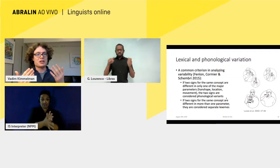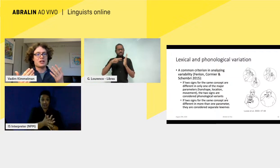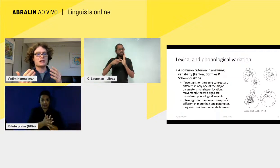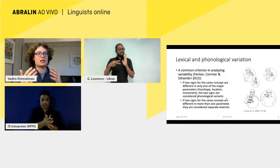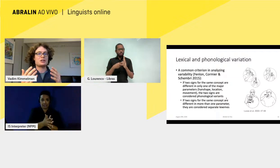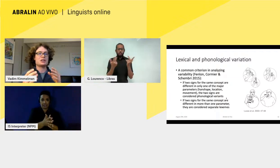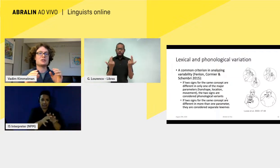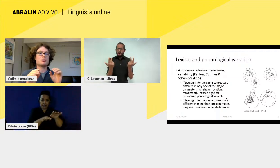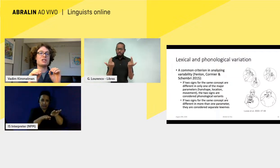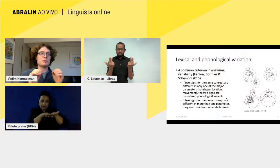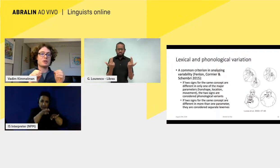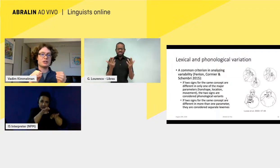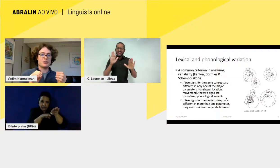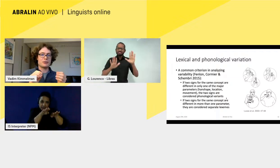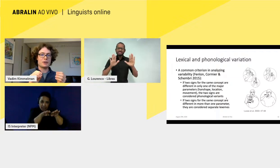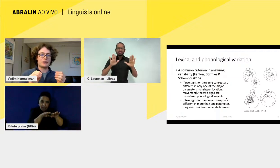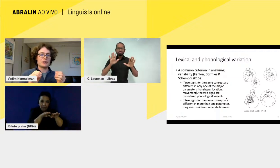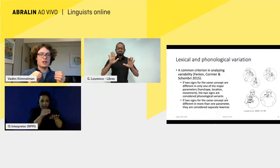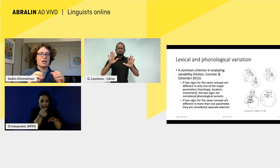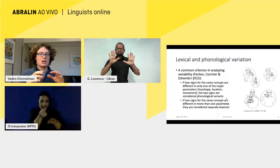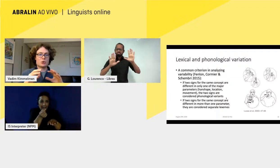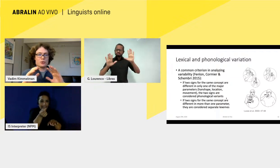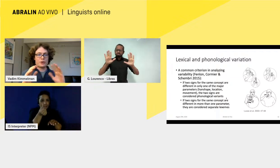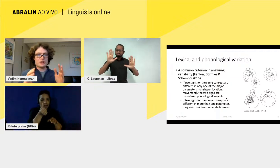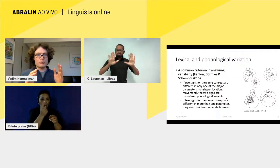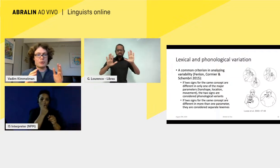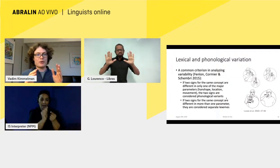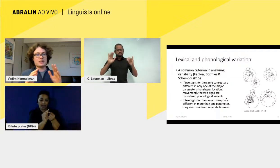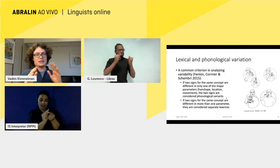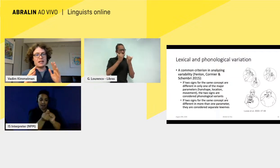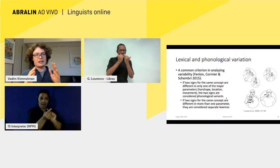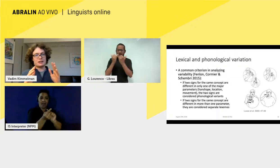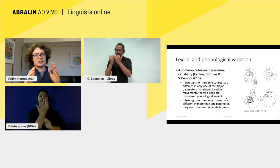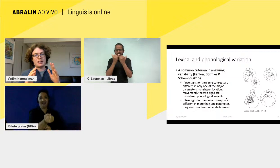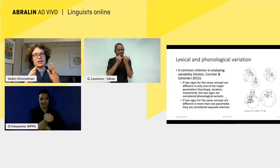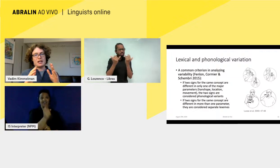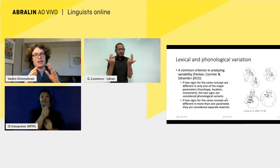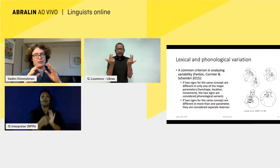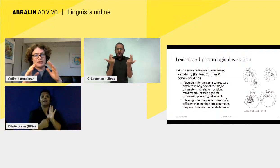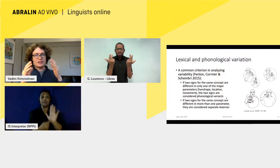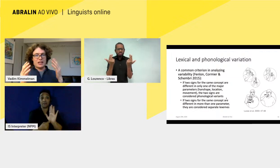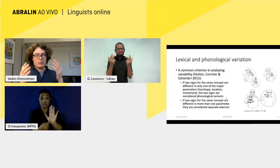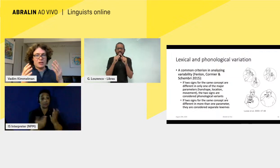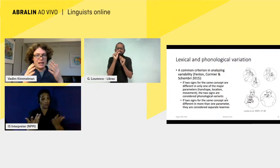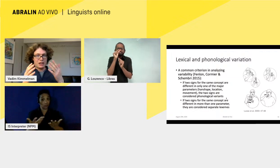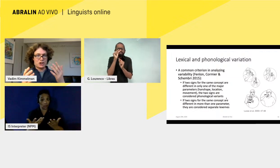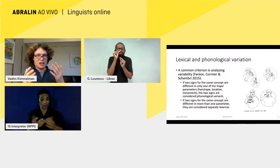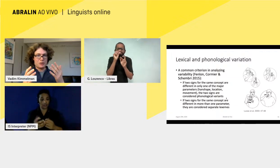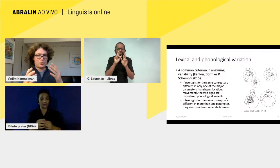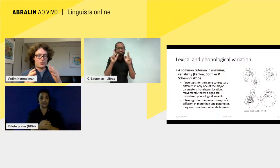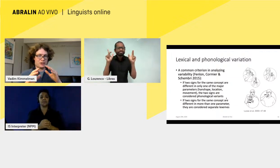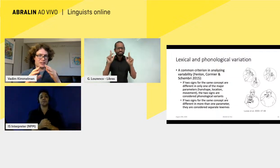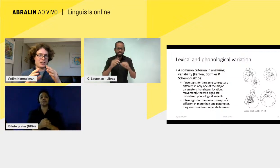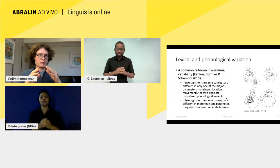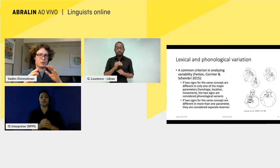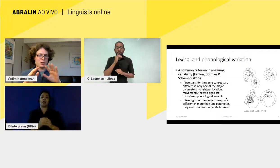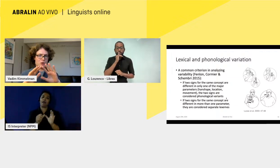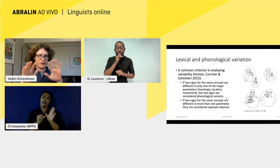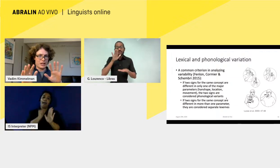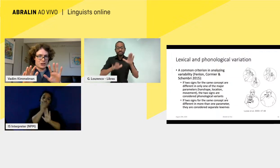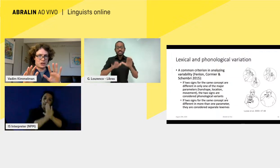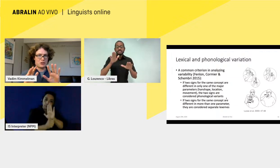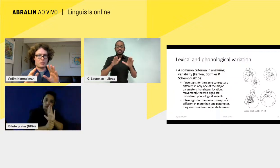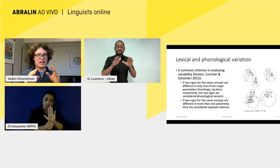very much and are just minimally different. So for example, the signs have the same hand shape, the